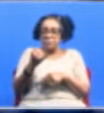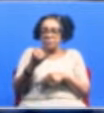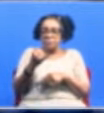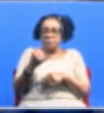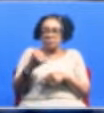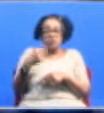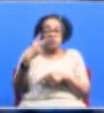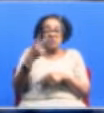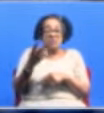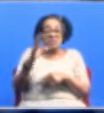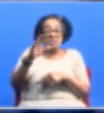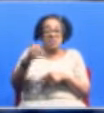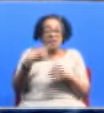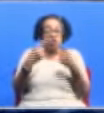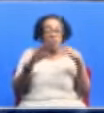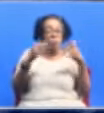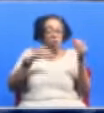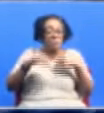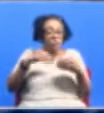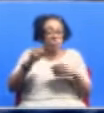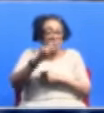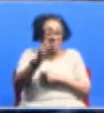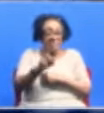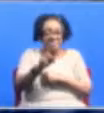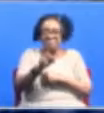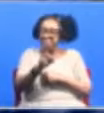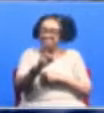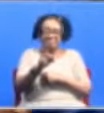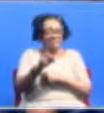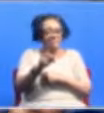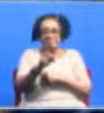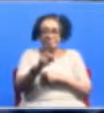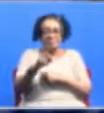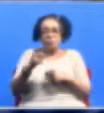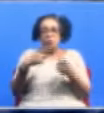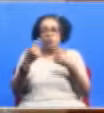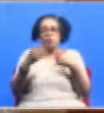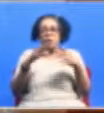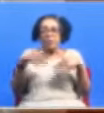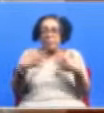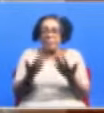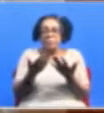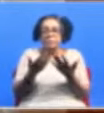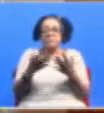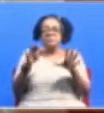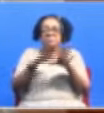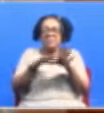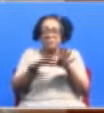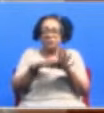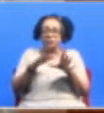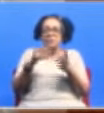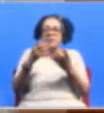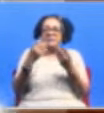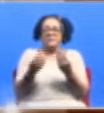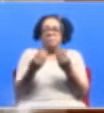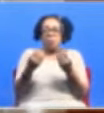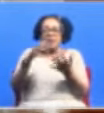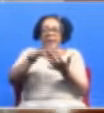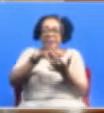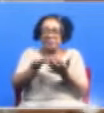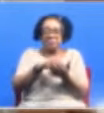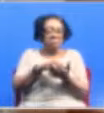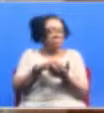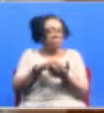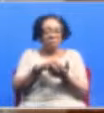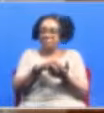Justice talk about corruption? No. Have you ever seen the Chief Justice talk about the number of years it takes for a simple case to be heard? No. I mean, cases